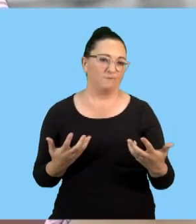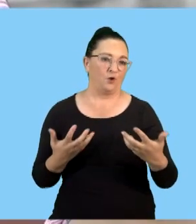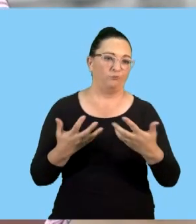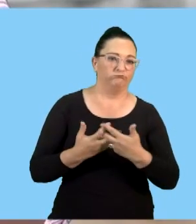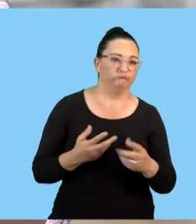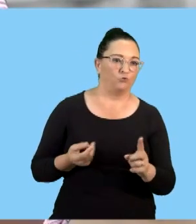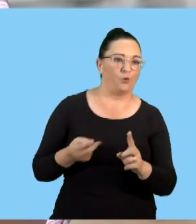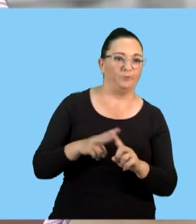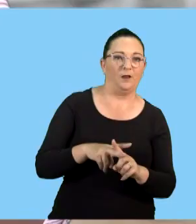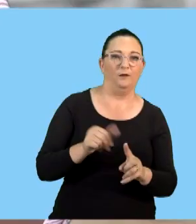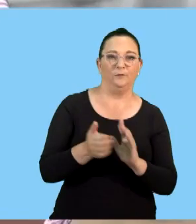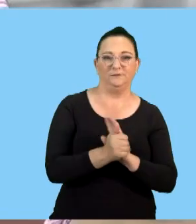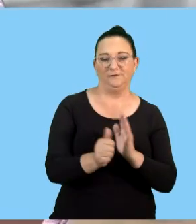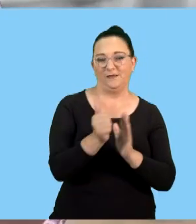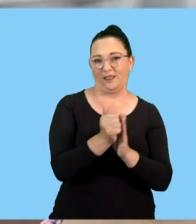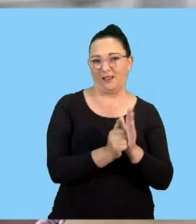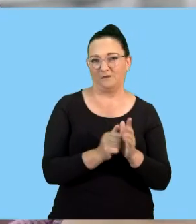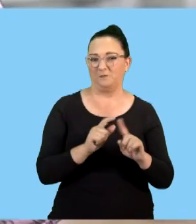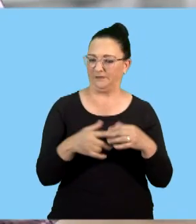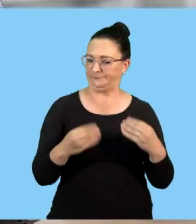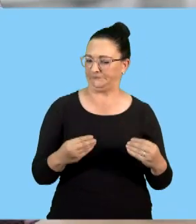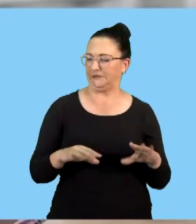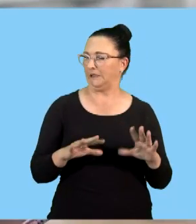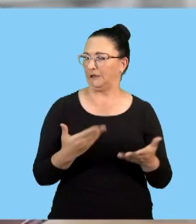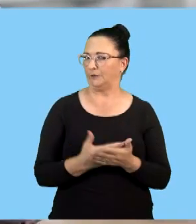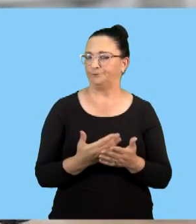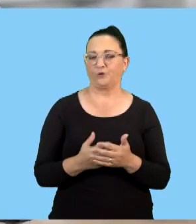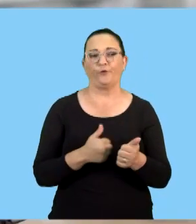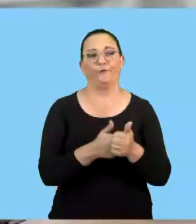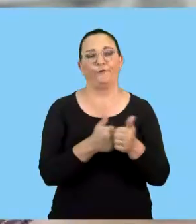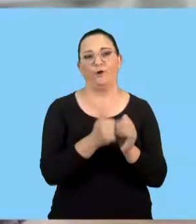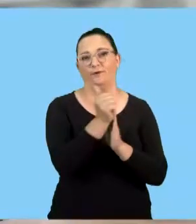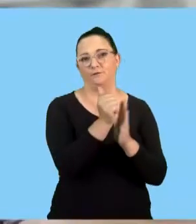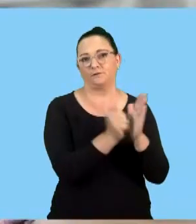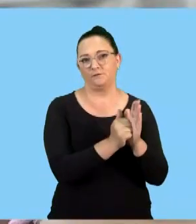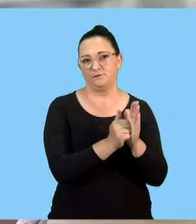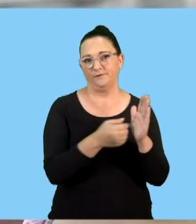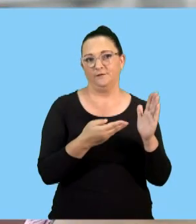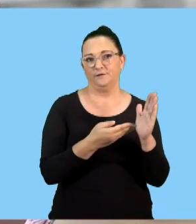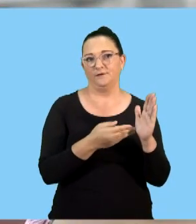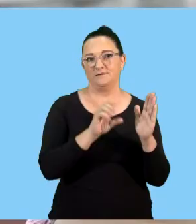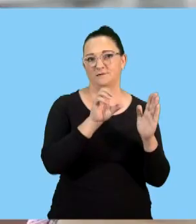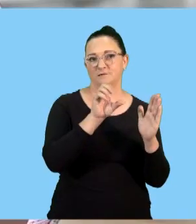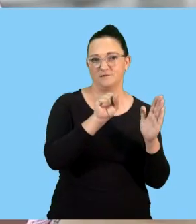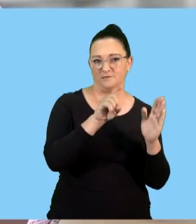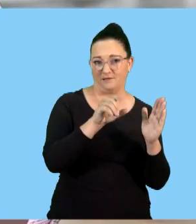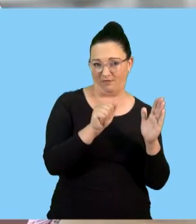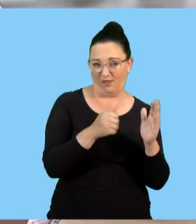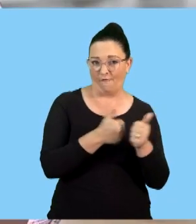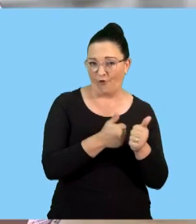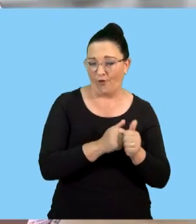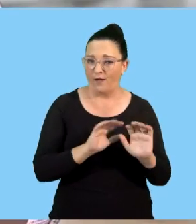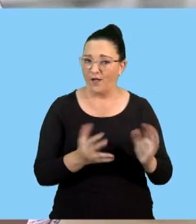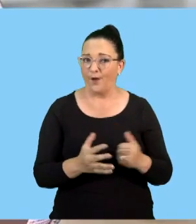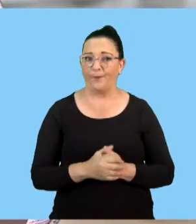the Skills Development Act. So as a business, how can we comply? How can we follow the Skills Development Act? What must we do as